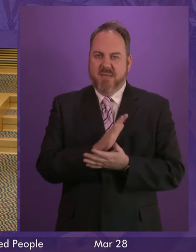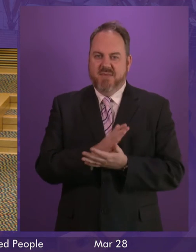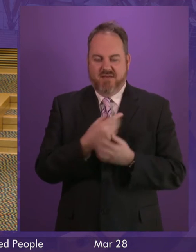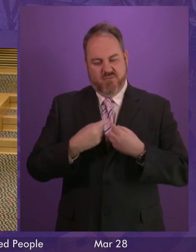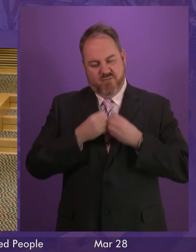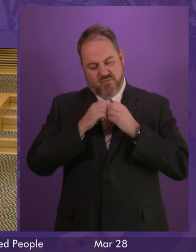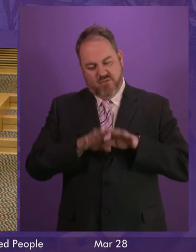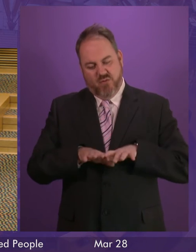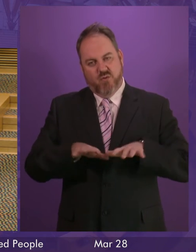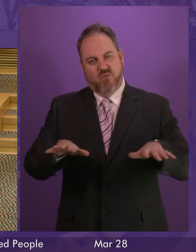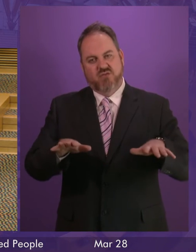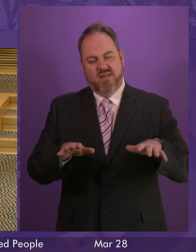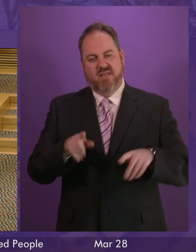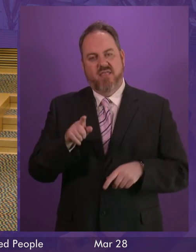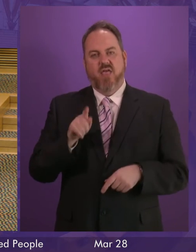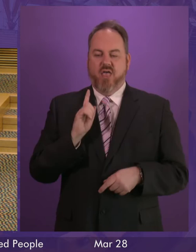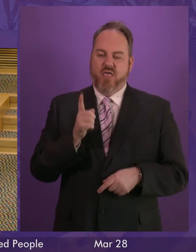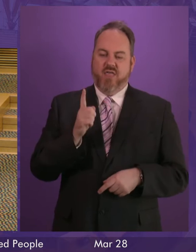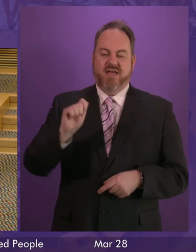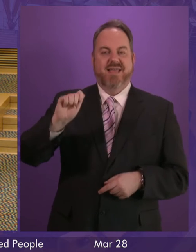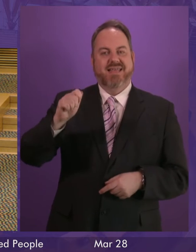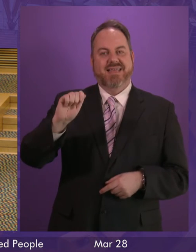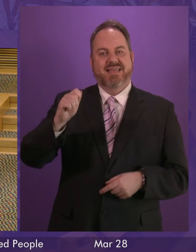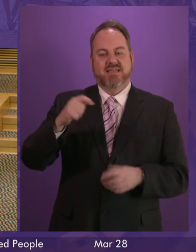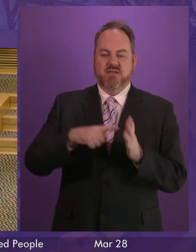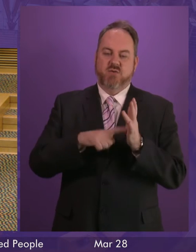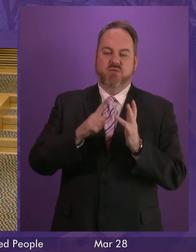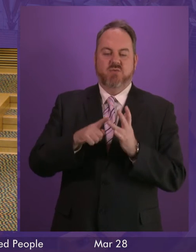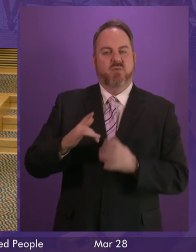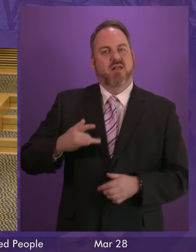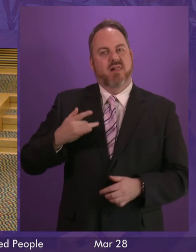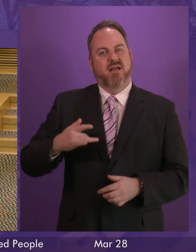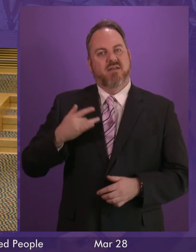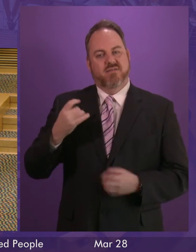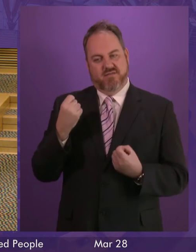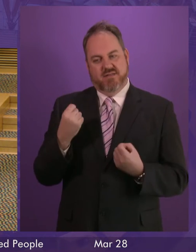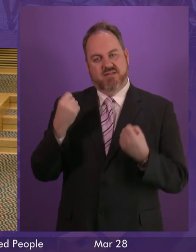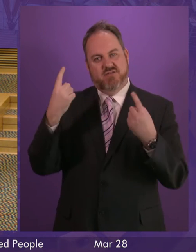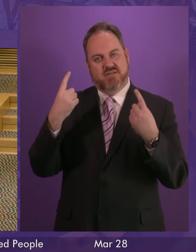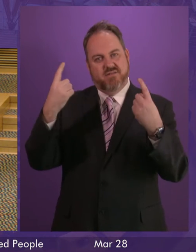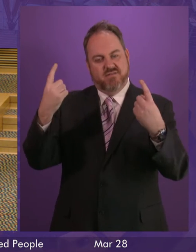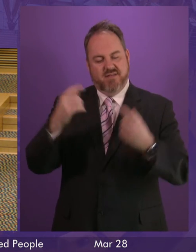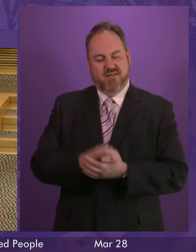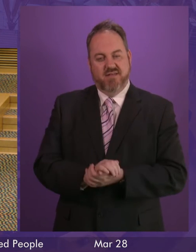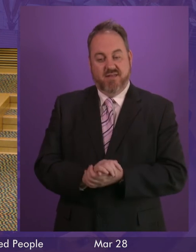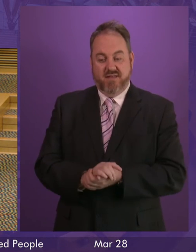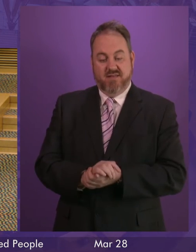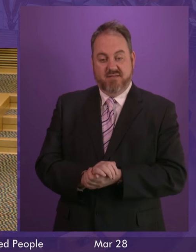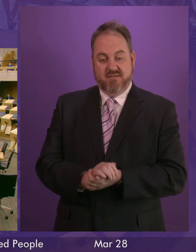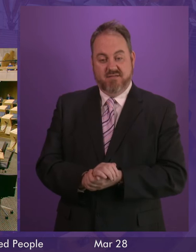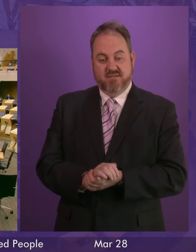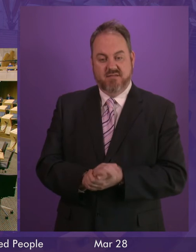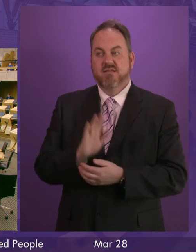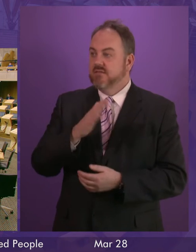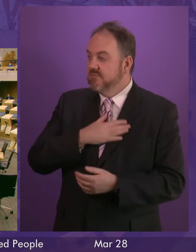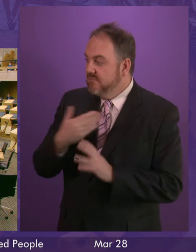disabilities. It's called The Keys to Life. I'm hoping it's going to be the keys to success for many. that event and at previous engagement... Yes, certainly.